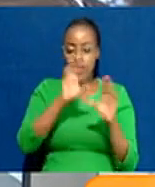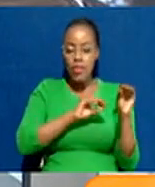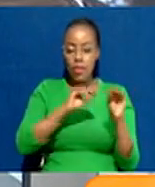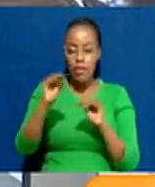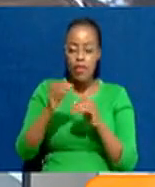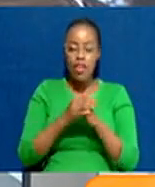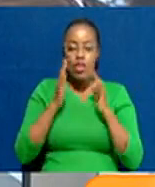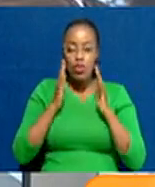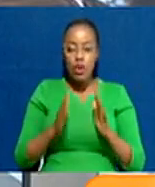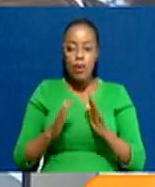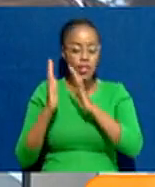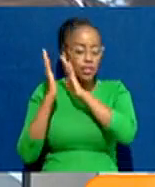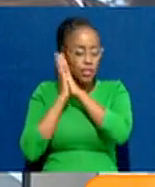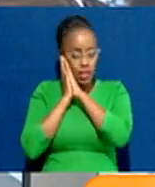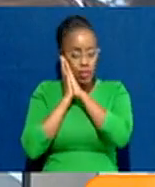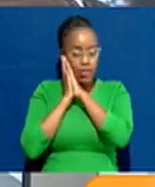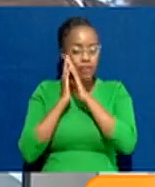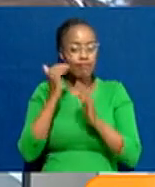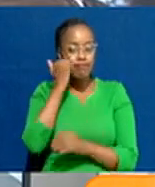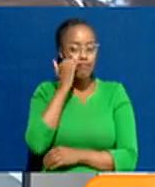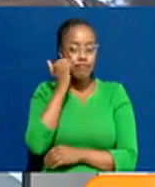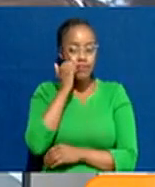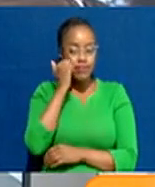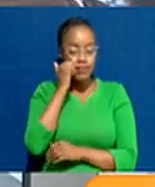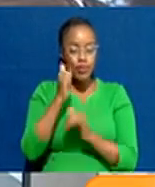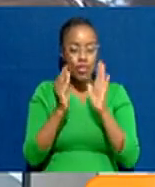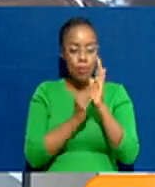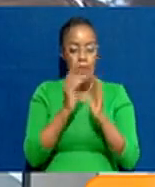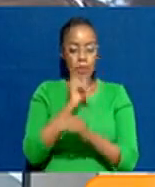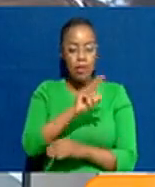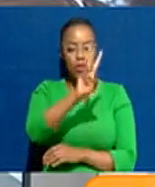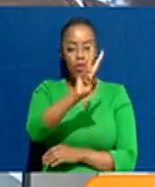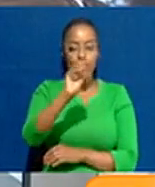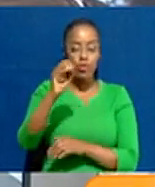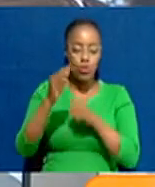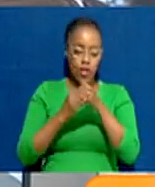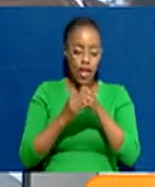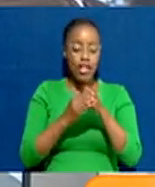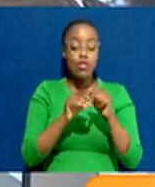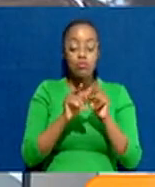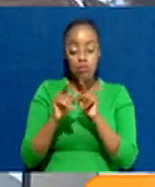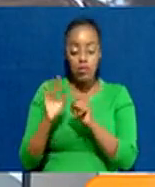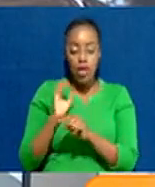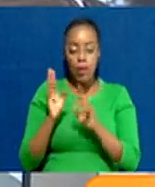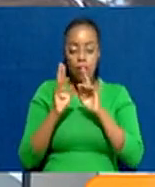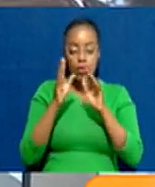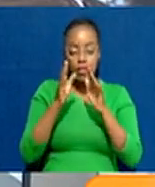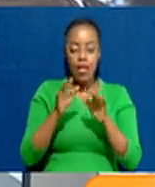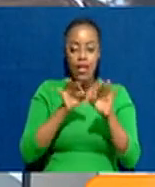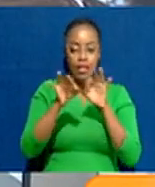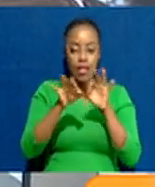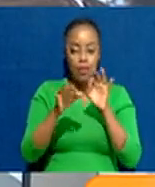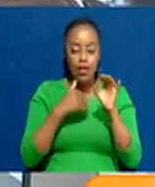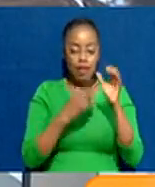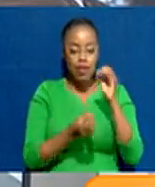human sleeping sickness, with the last case being recorded in 2009. And as Laura Otieno reports, the ministry has set up